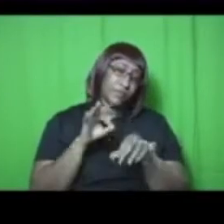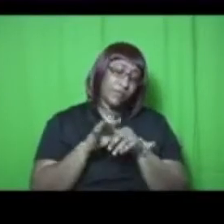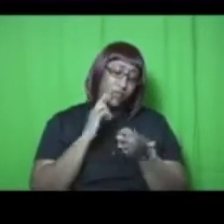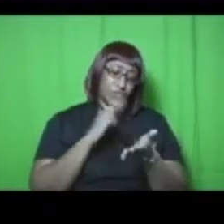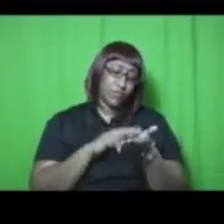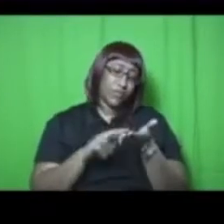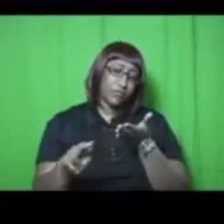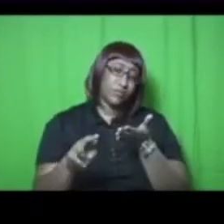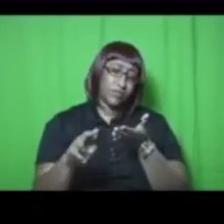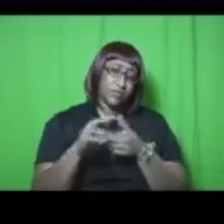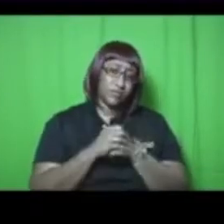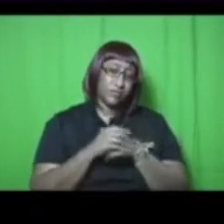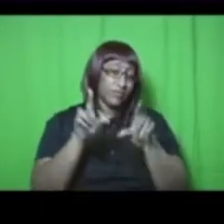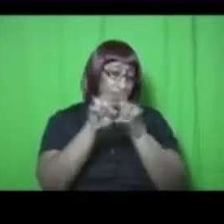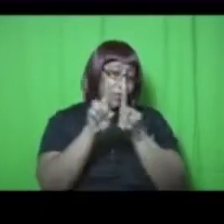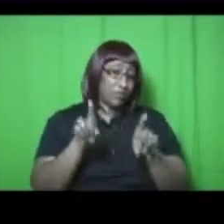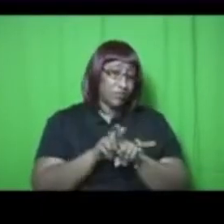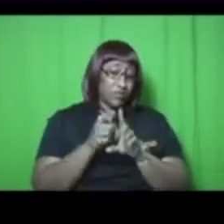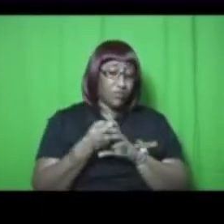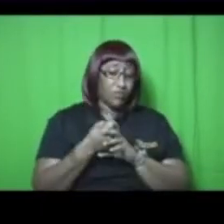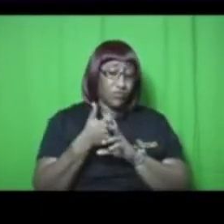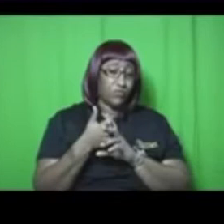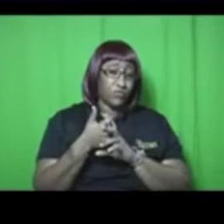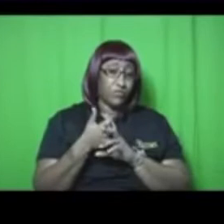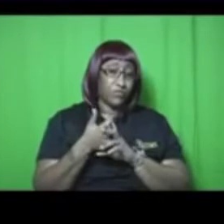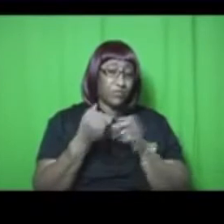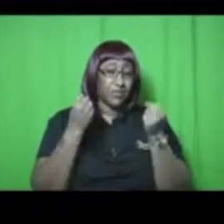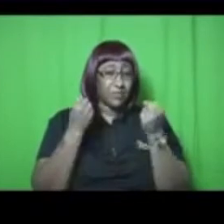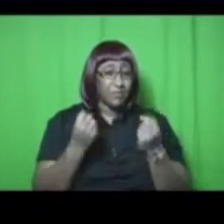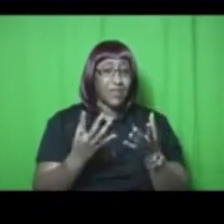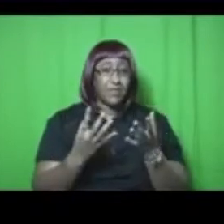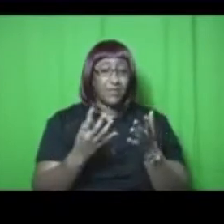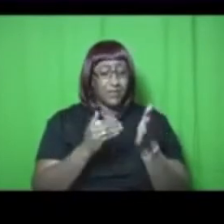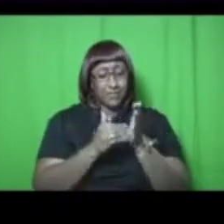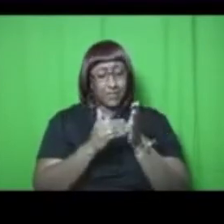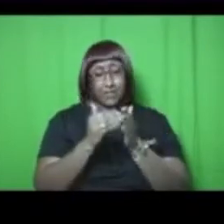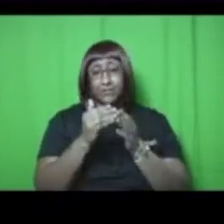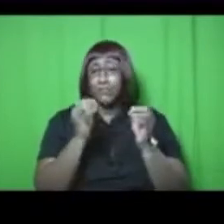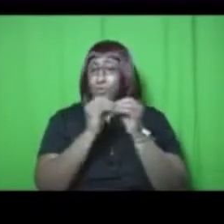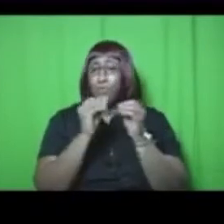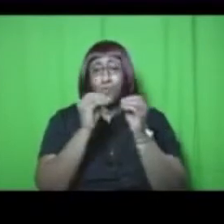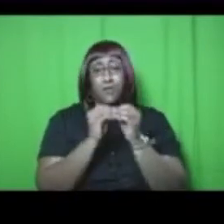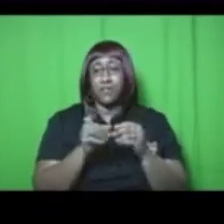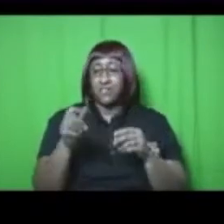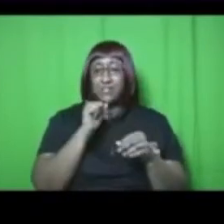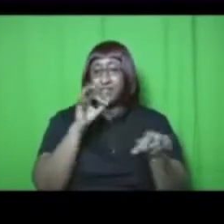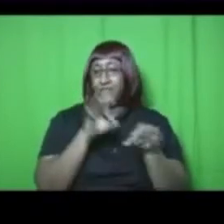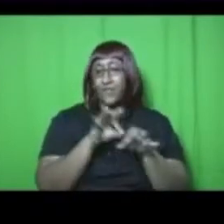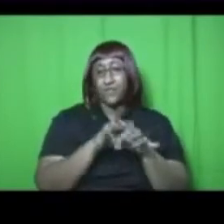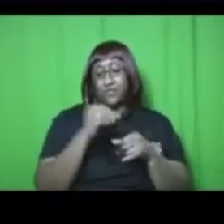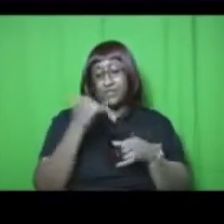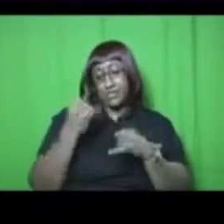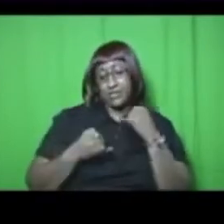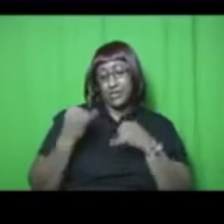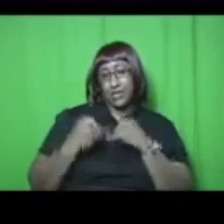rolls. He also removed several hundred thousand more because he said they didn't vote in the last